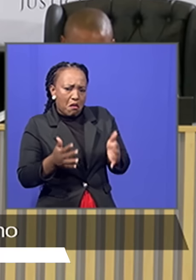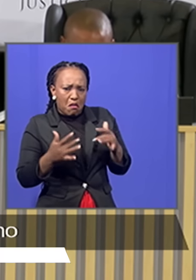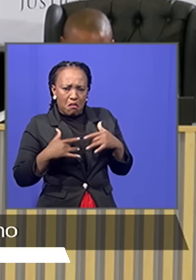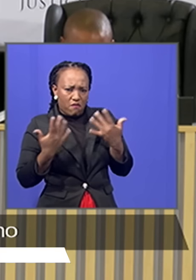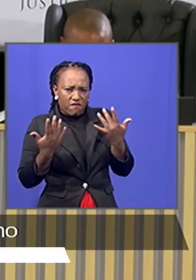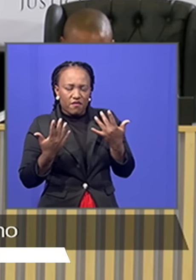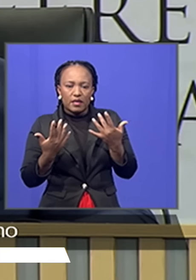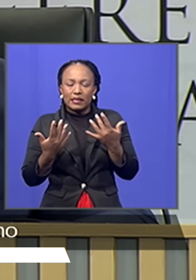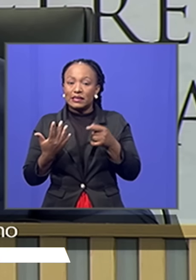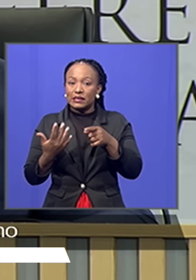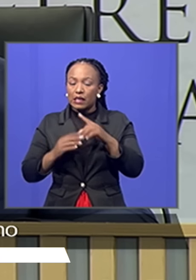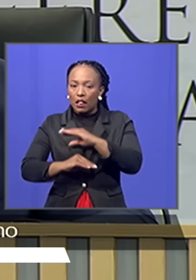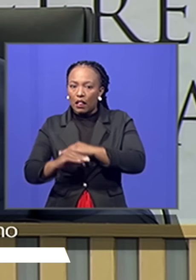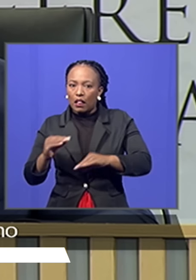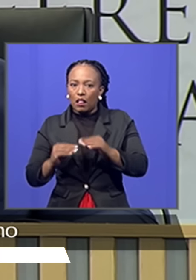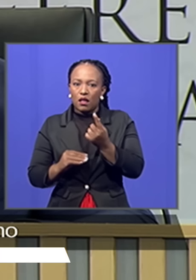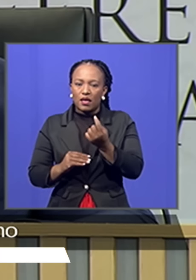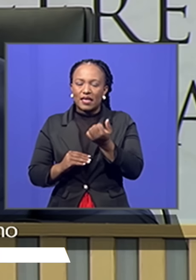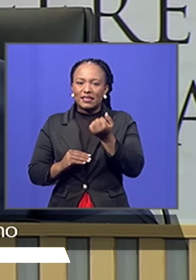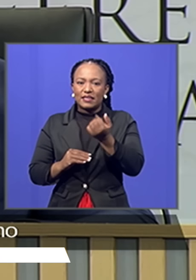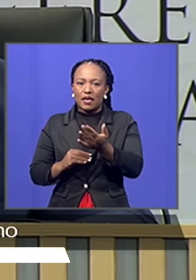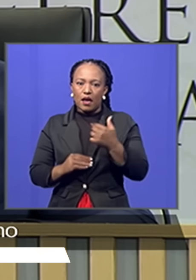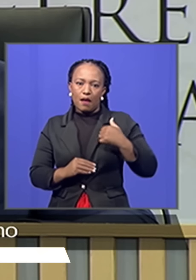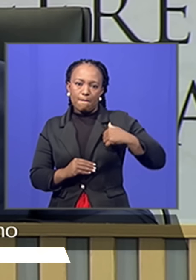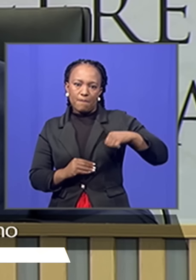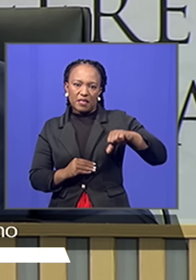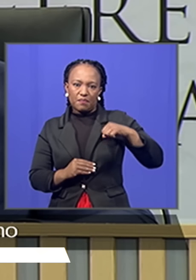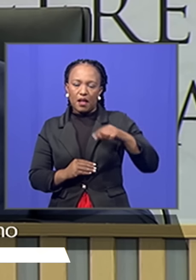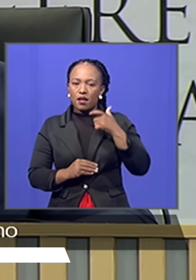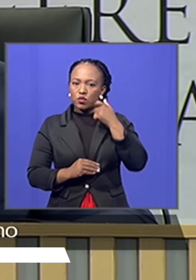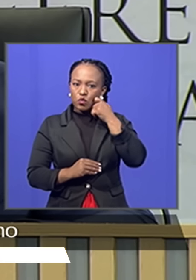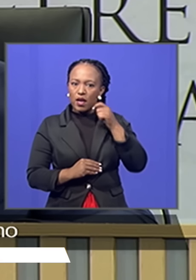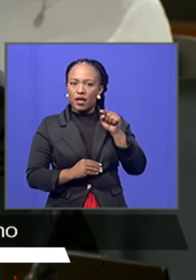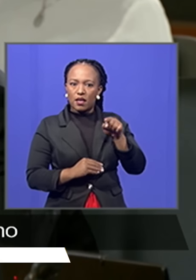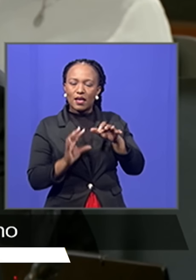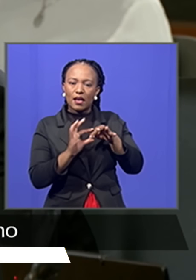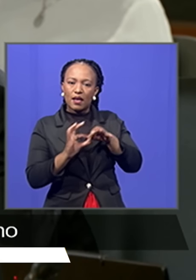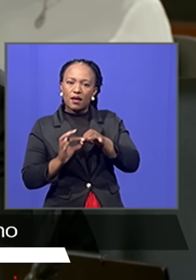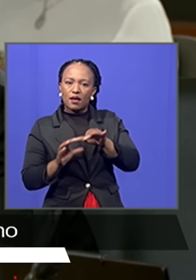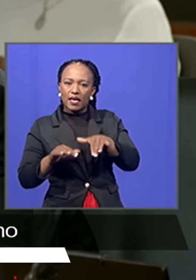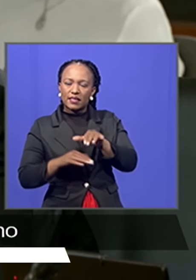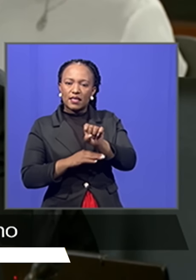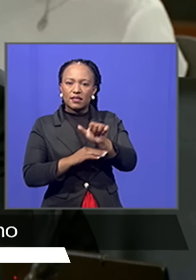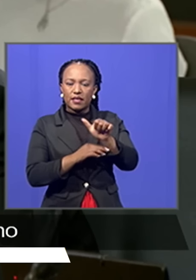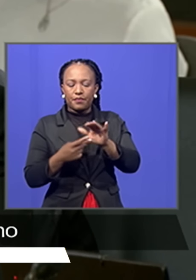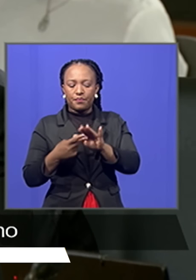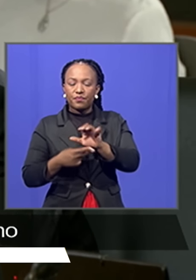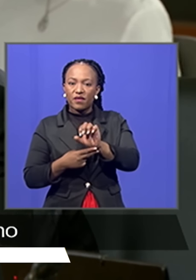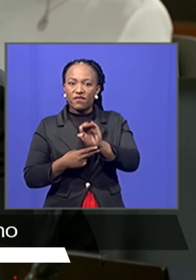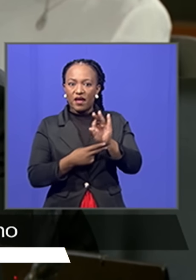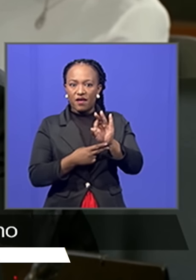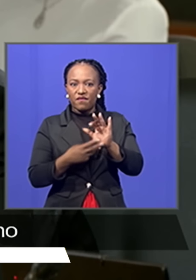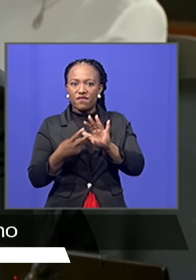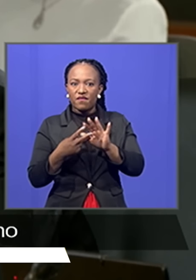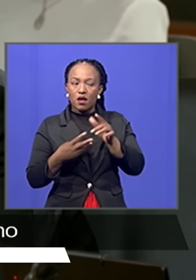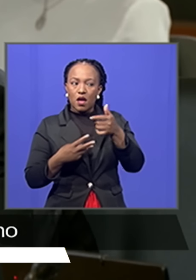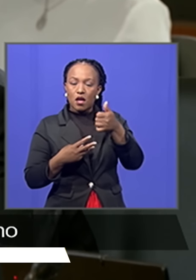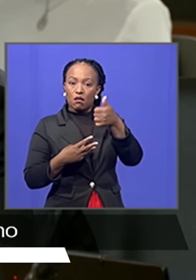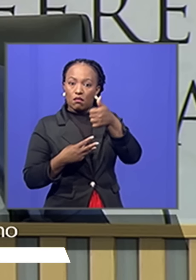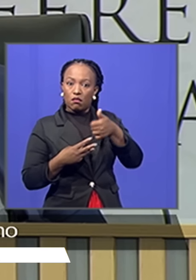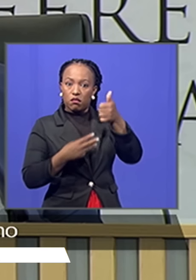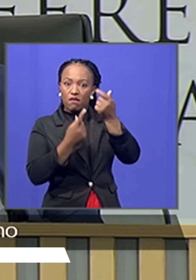Mabarebare a bomenetša bja kabo ya dithendara masepale mogolo wa Tshwane a wa mantšhwa go le Action SA, EFF le mohlankedi mogolo wa tša mašeleng ka